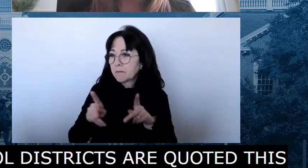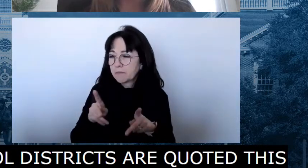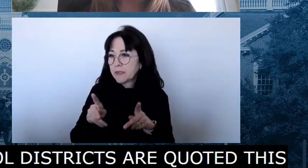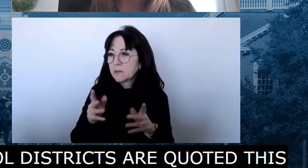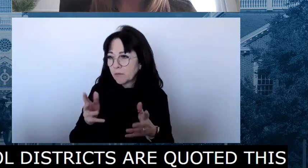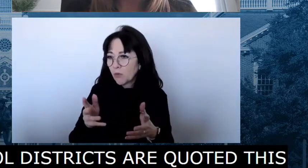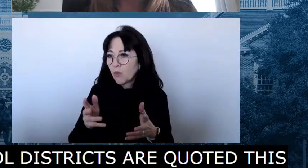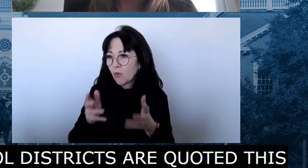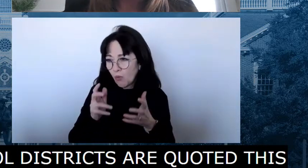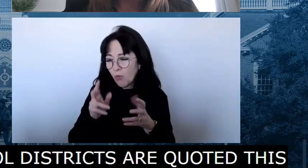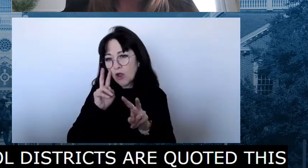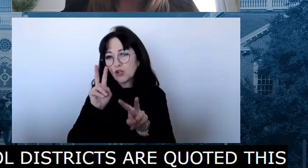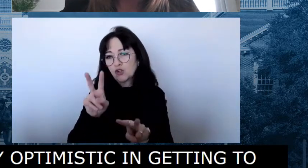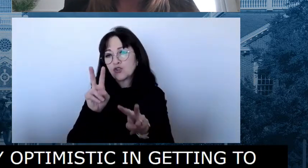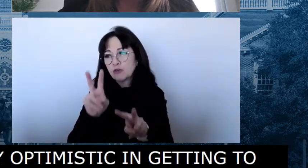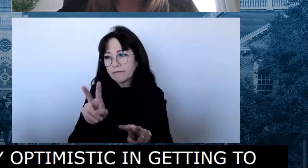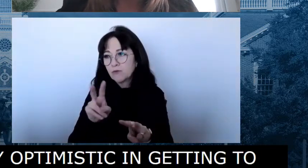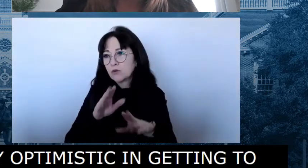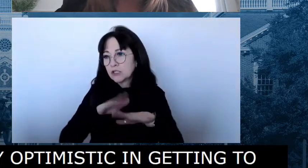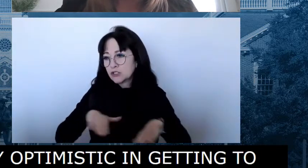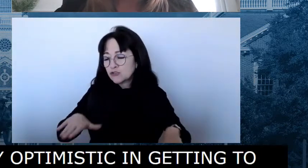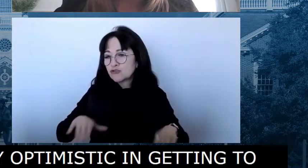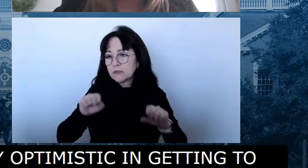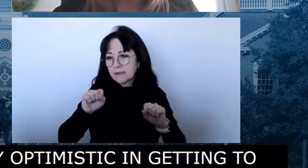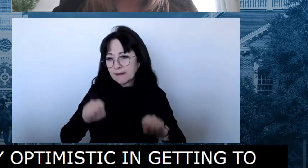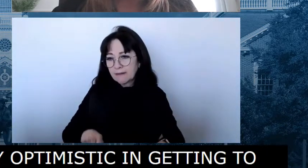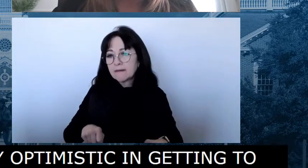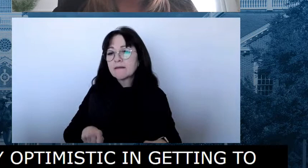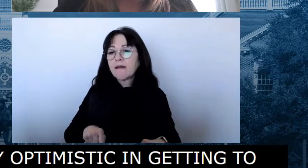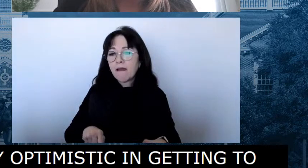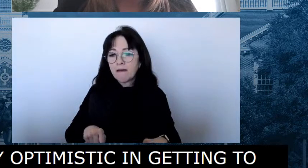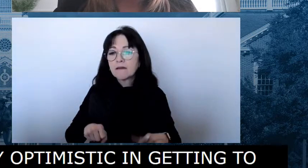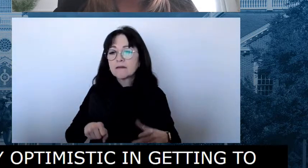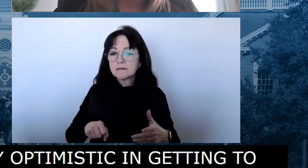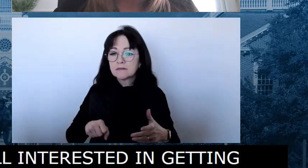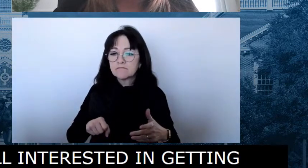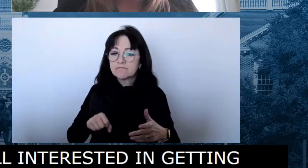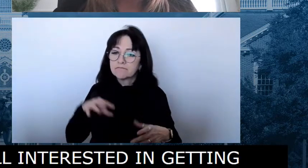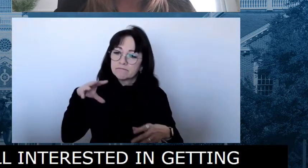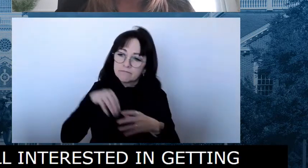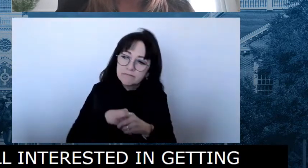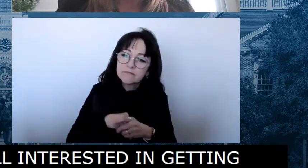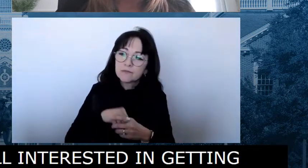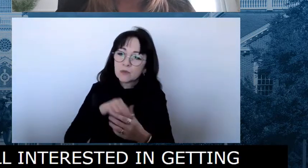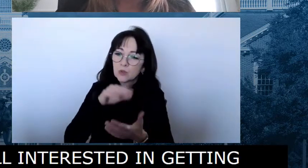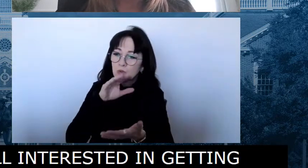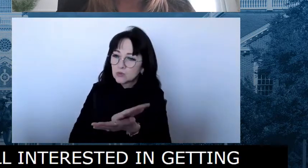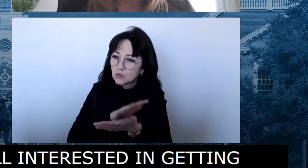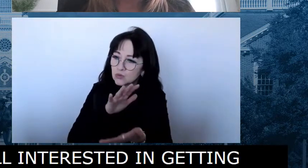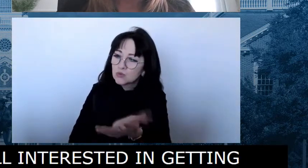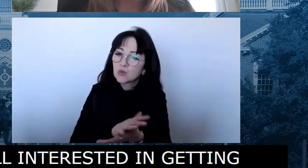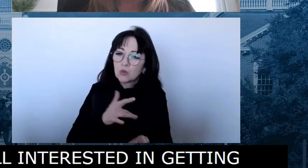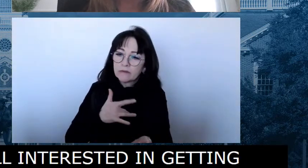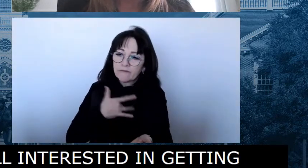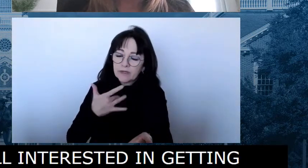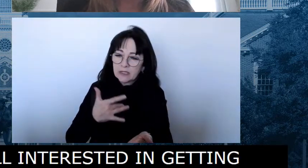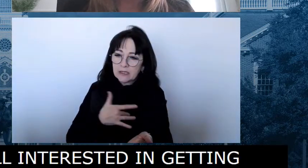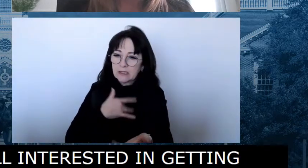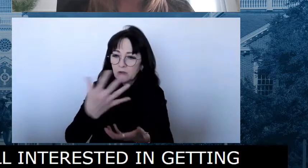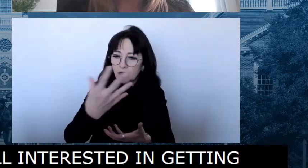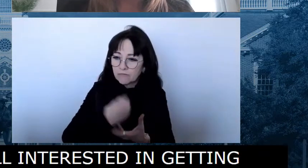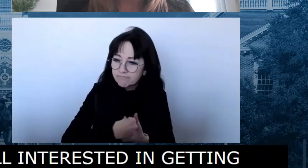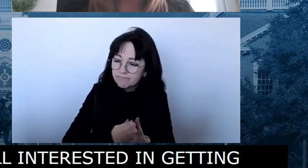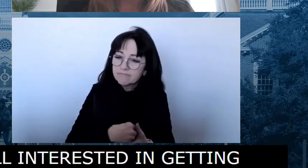be more effectively engaged in the classroom and safe at the same time. And so that requires us